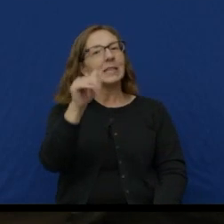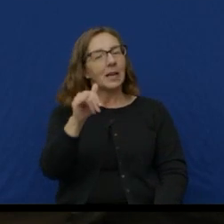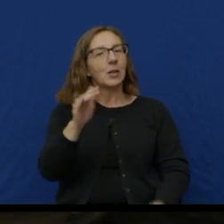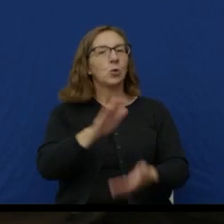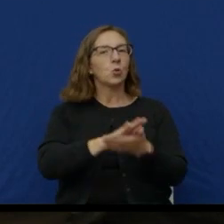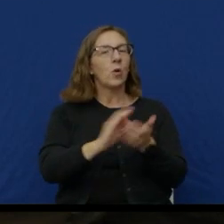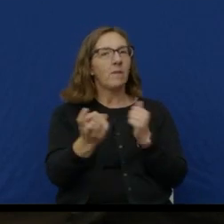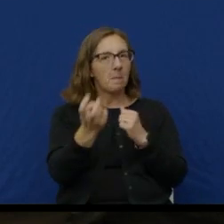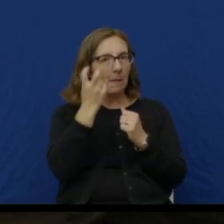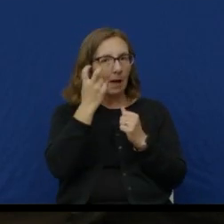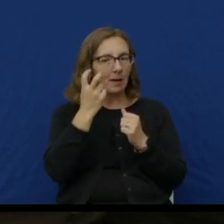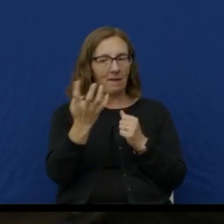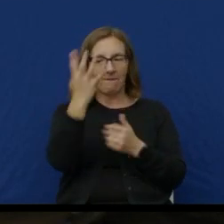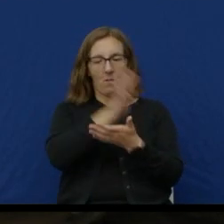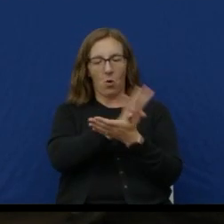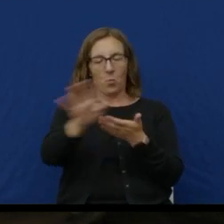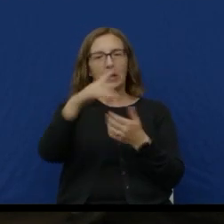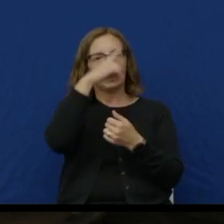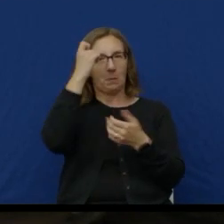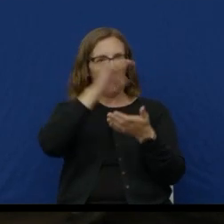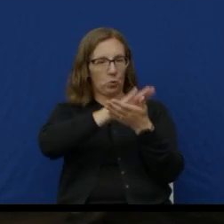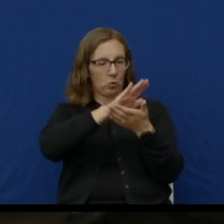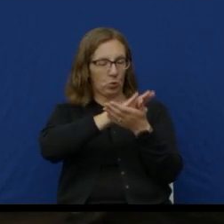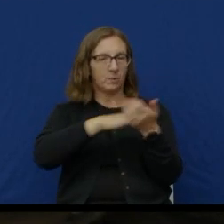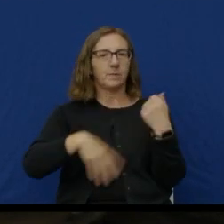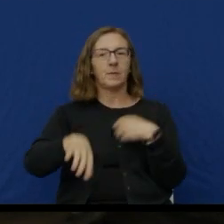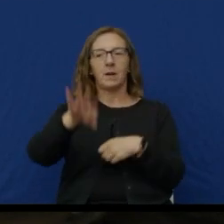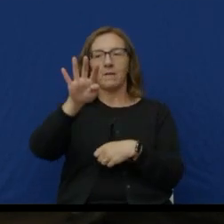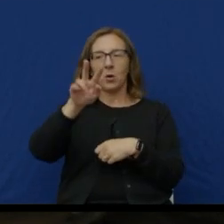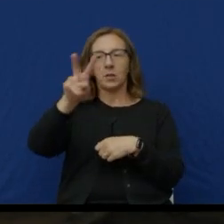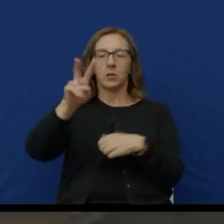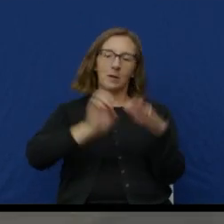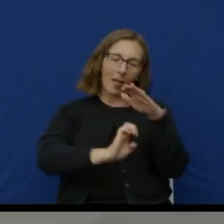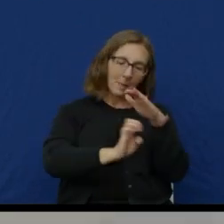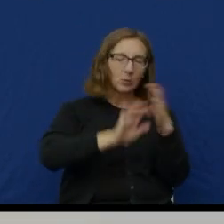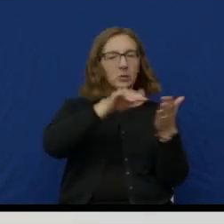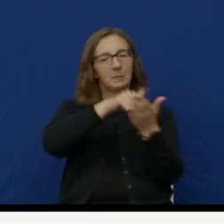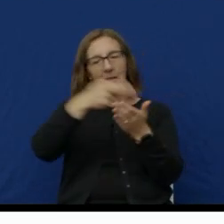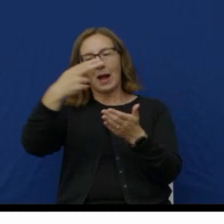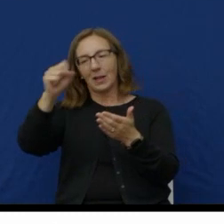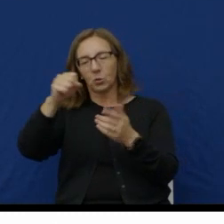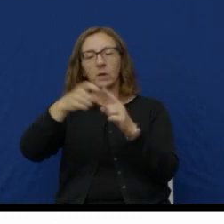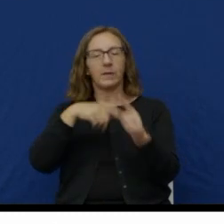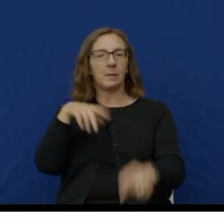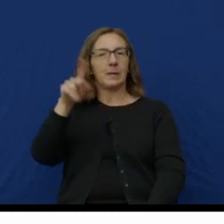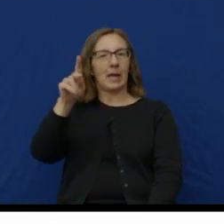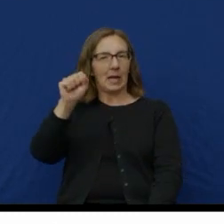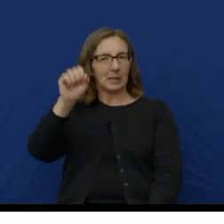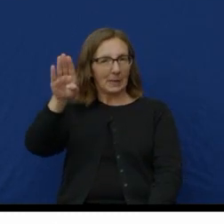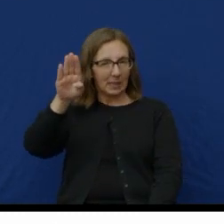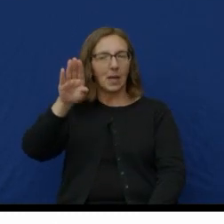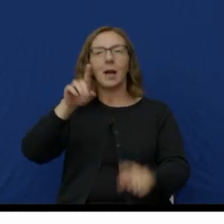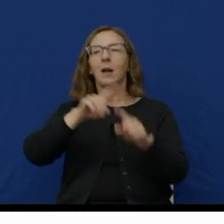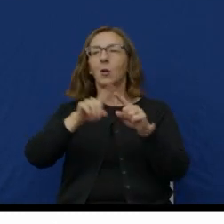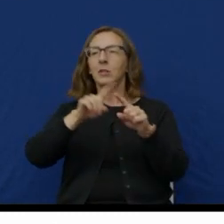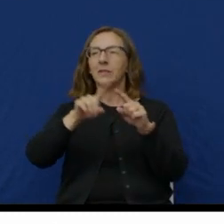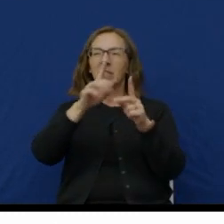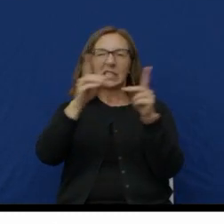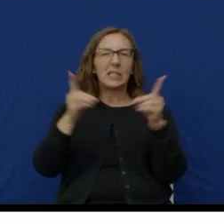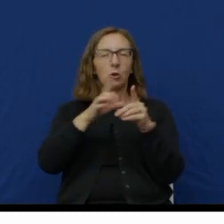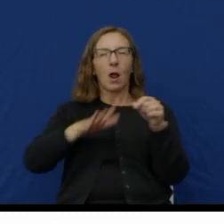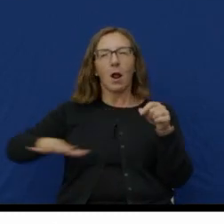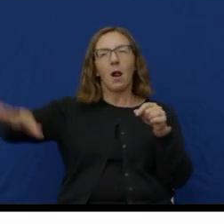of summer school, hosting 42 elementary, middle school, and high school students from KSB and students from districts across the